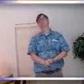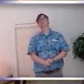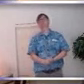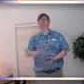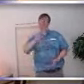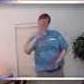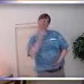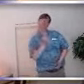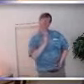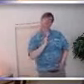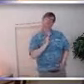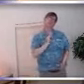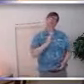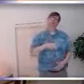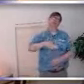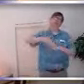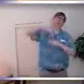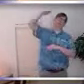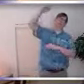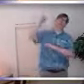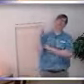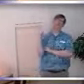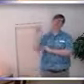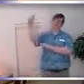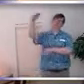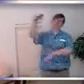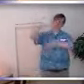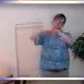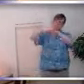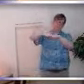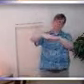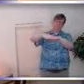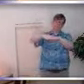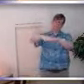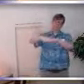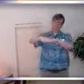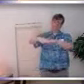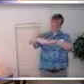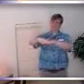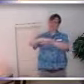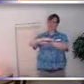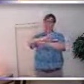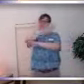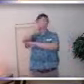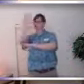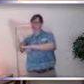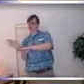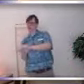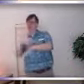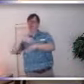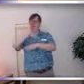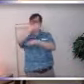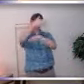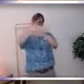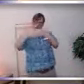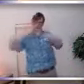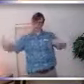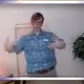But I am more powerful than any situation outside of me.